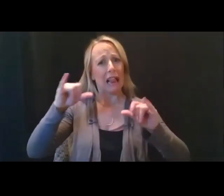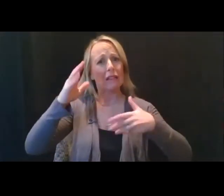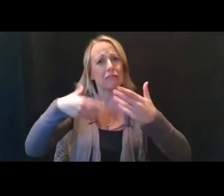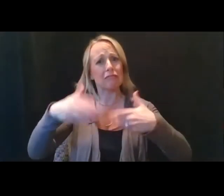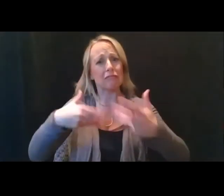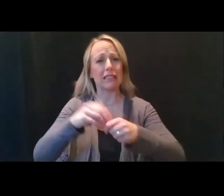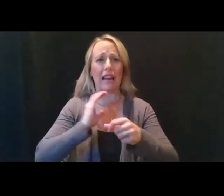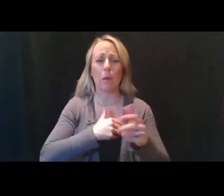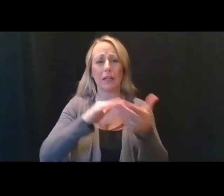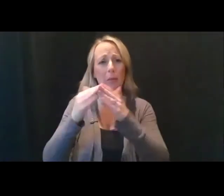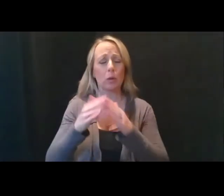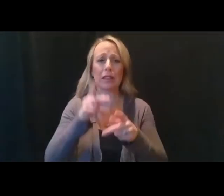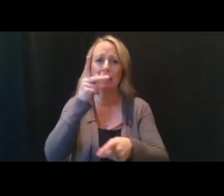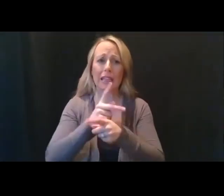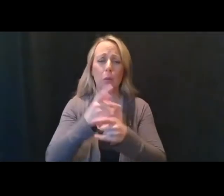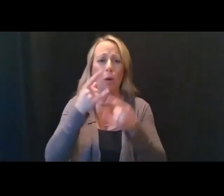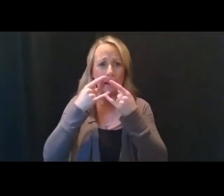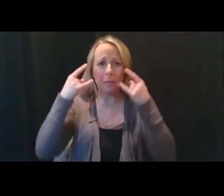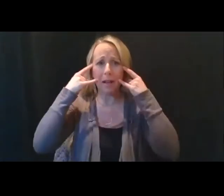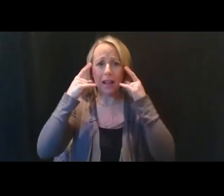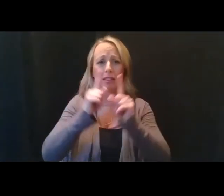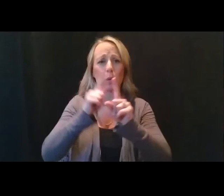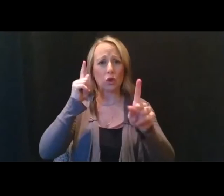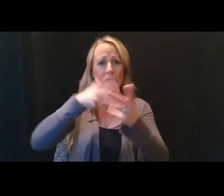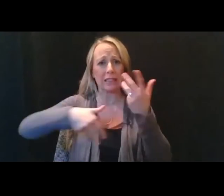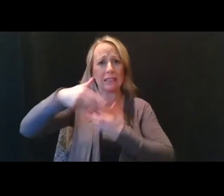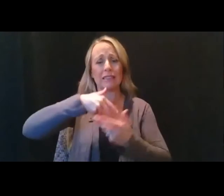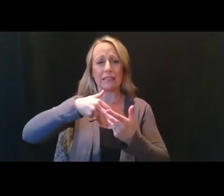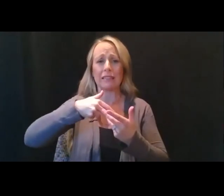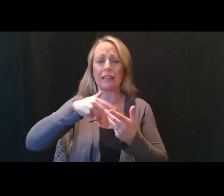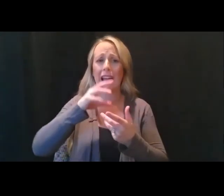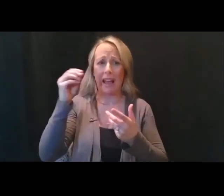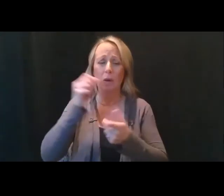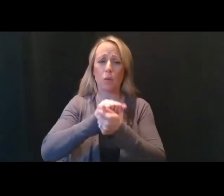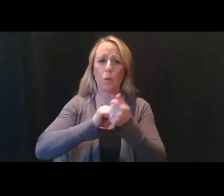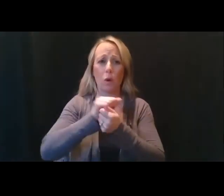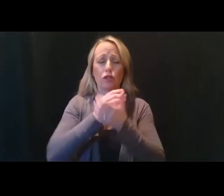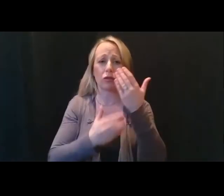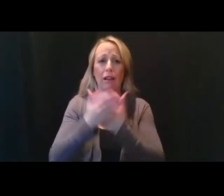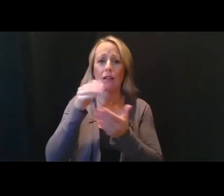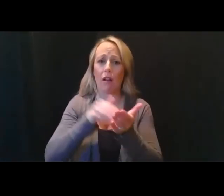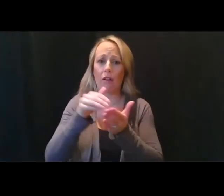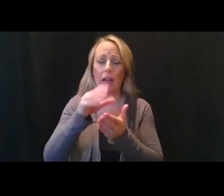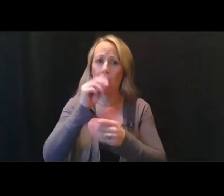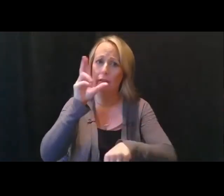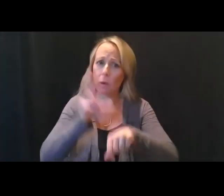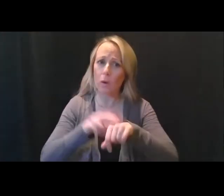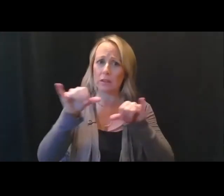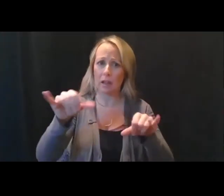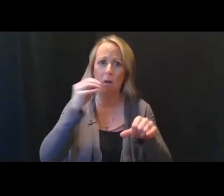Keep wearing a mask, social distance when you're in public, and wash your hands often. And of course, stay home when you're